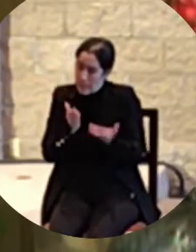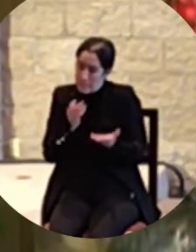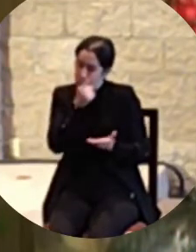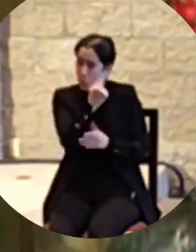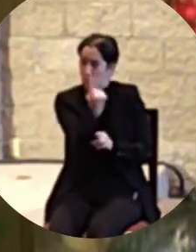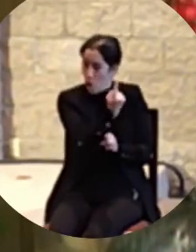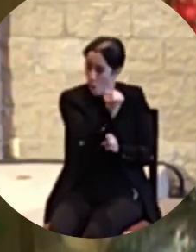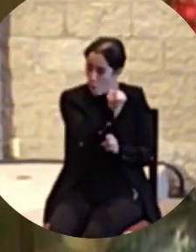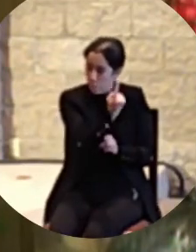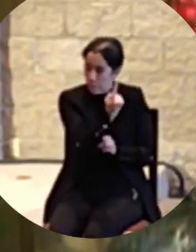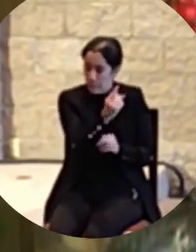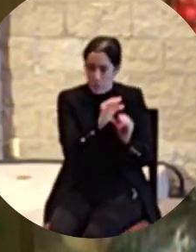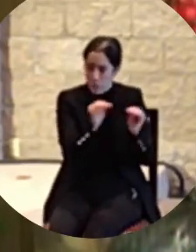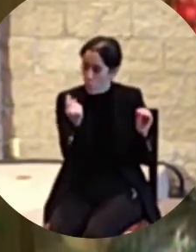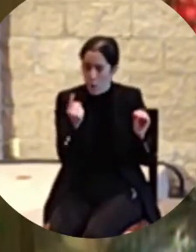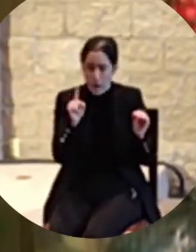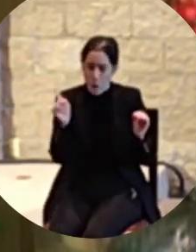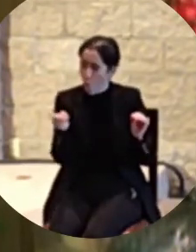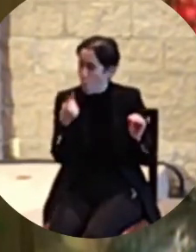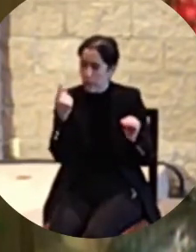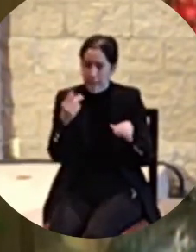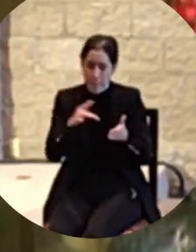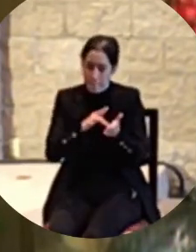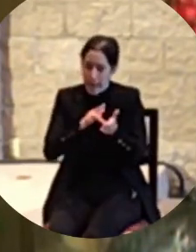and his medical team.